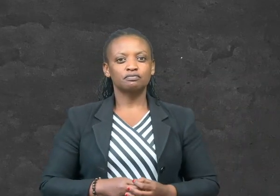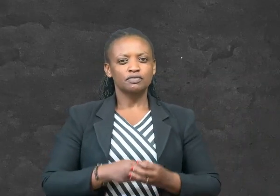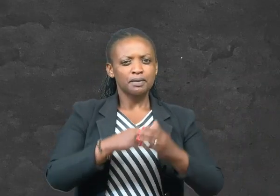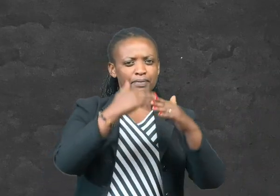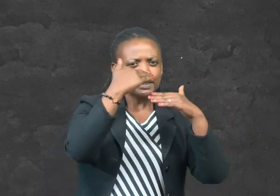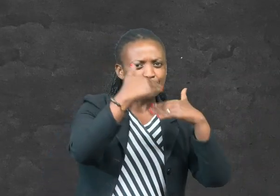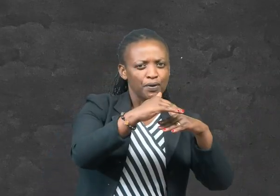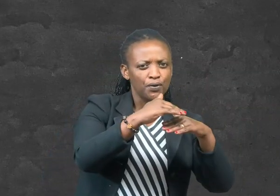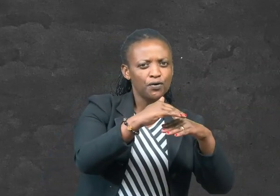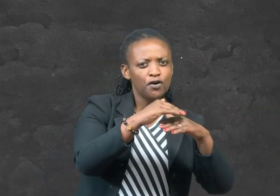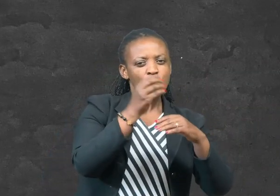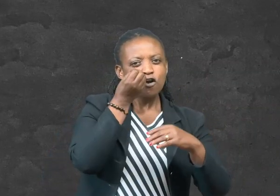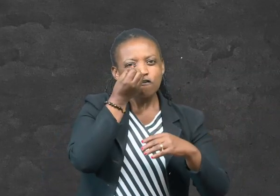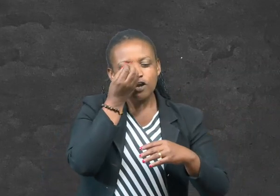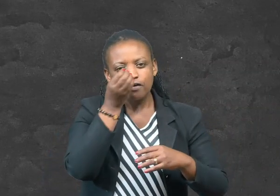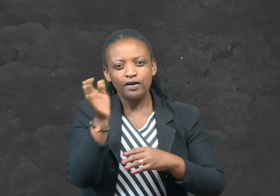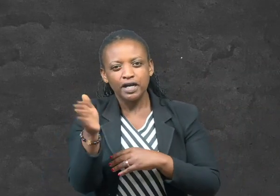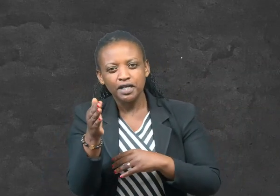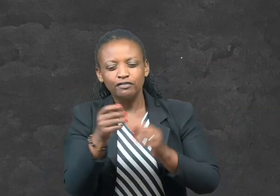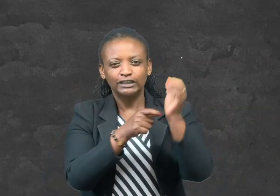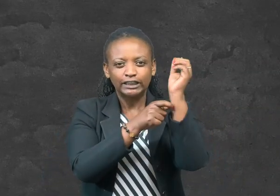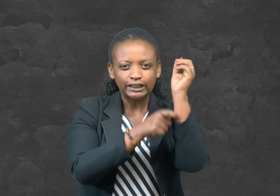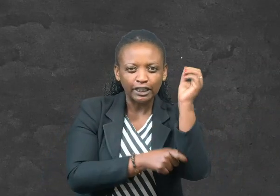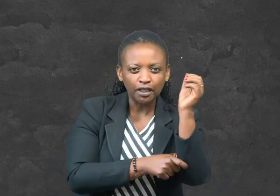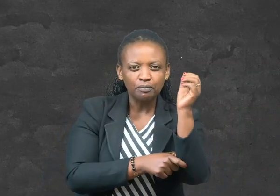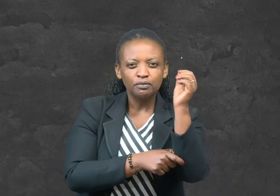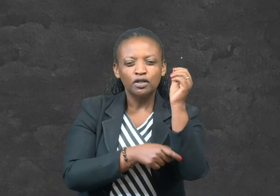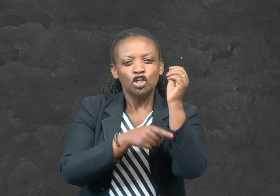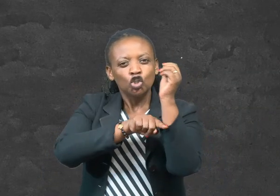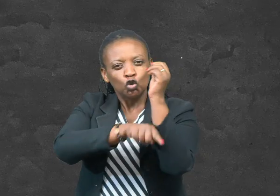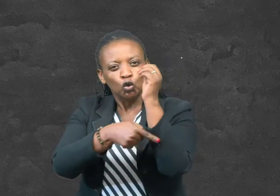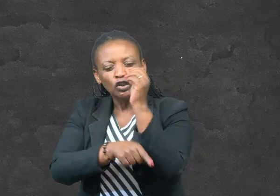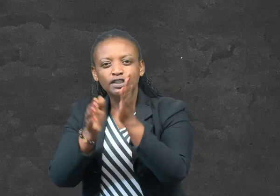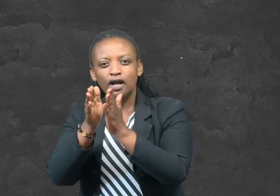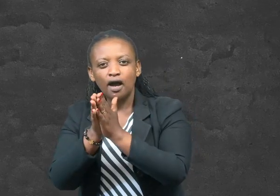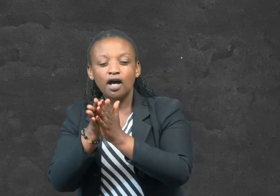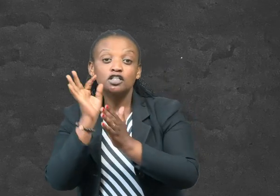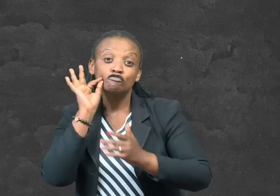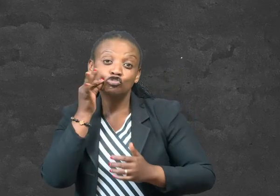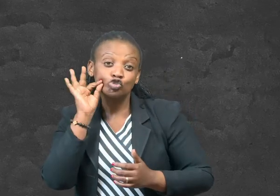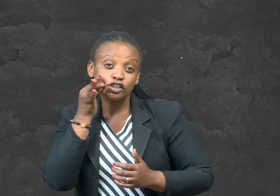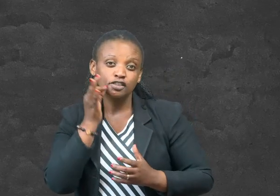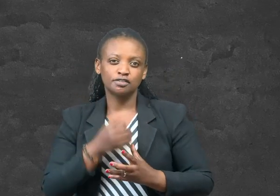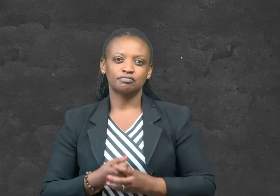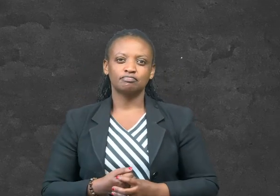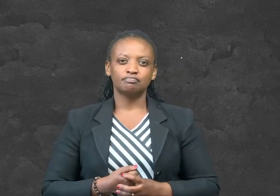Limited to a flower, leaf, stem, root, and fruit.